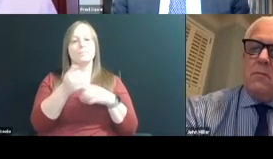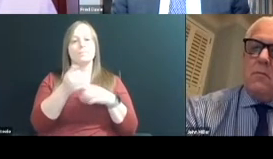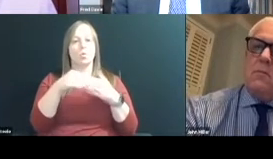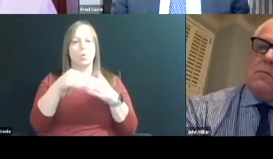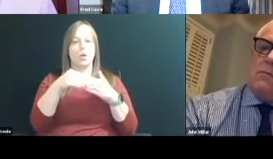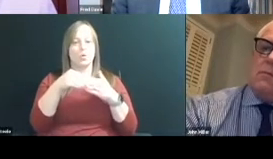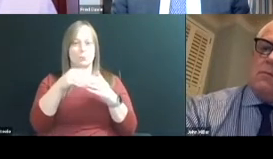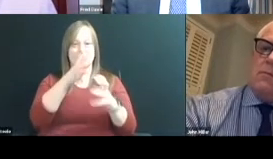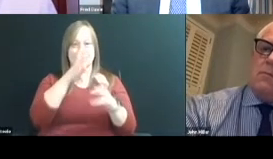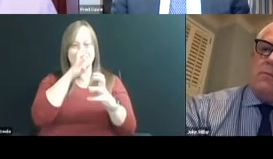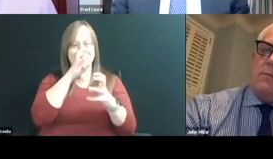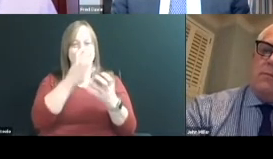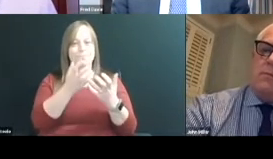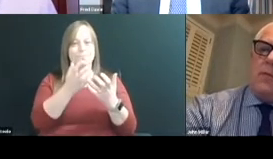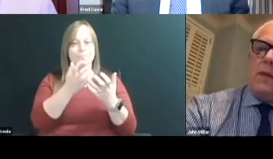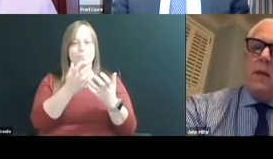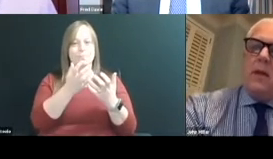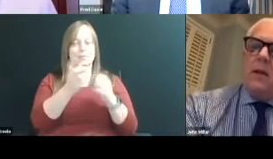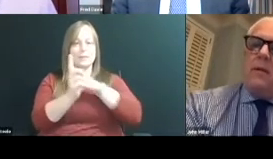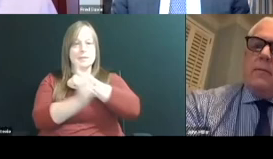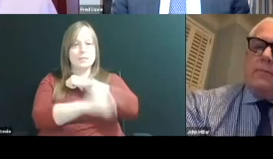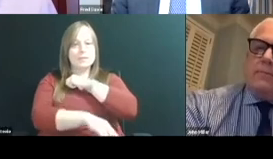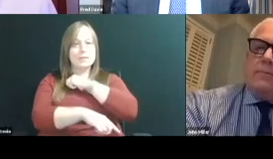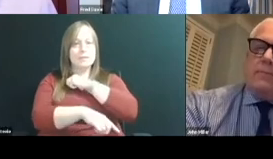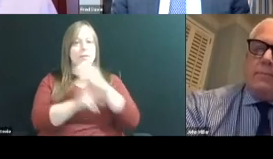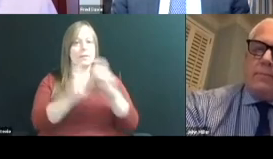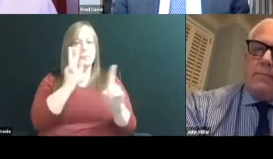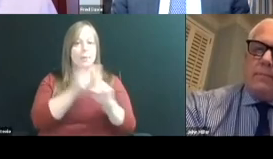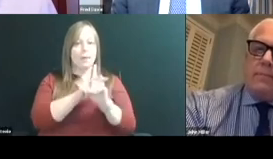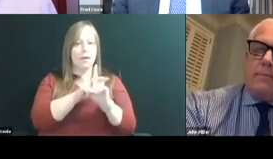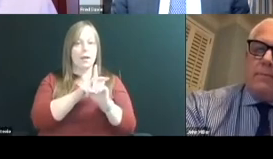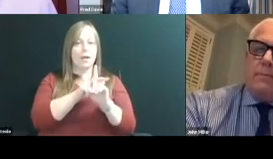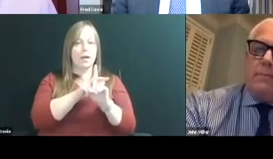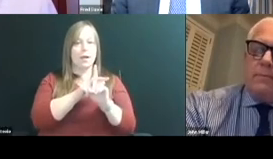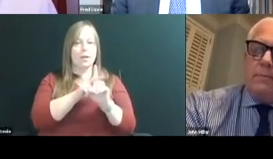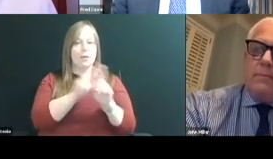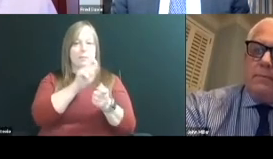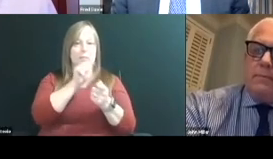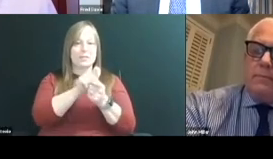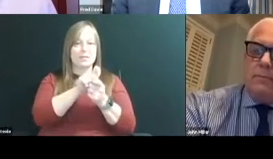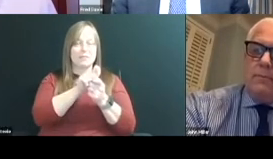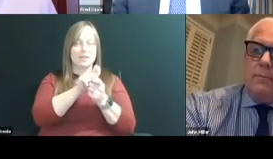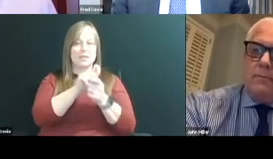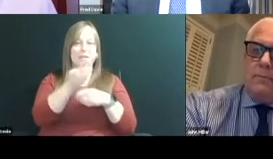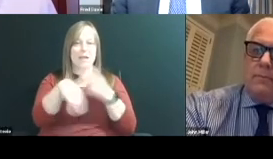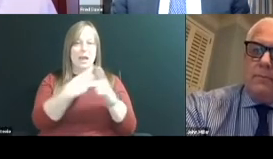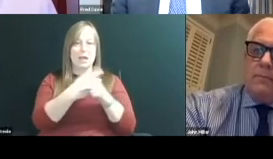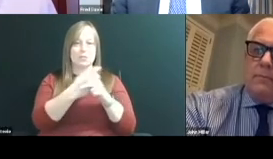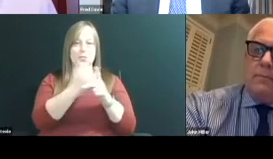will, in the discipline applied to specific infractions,